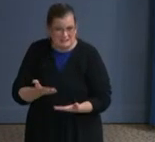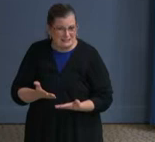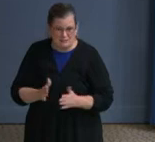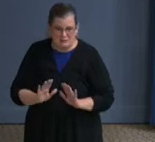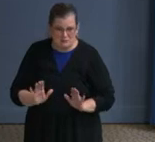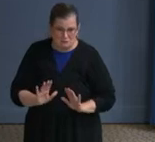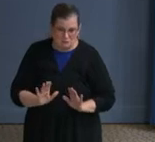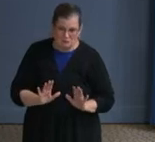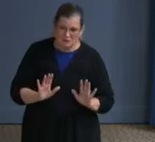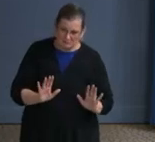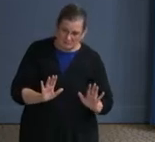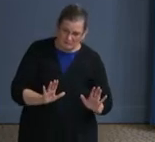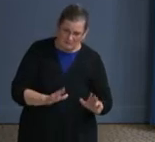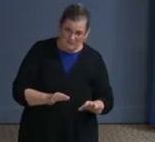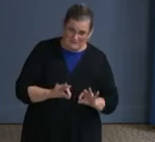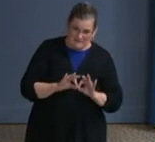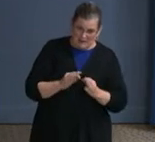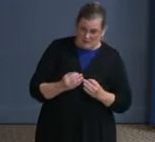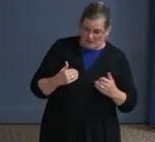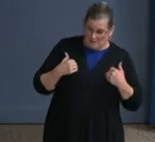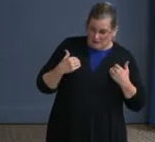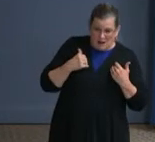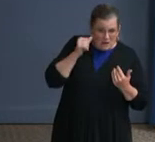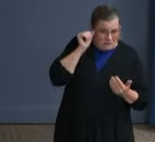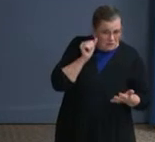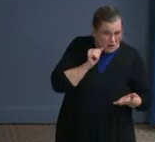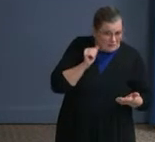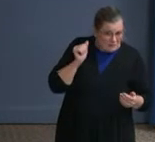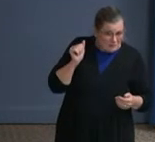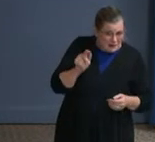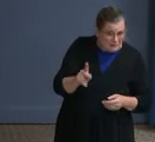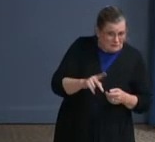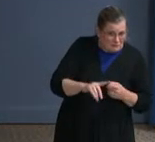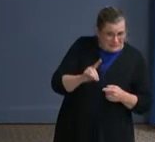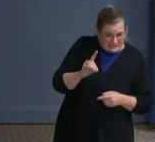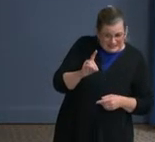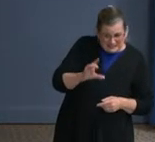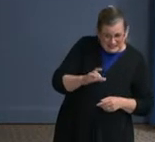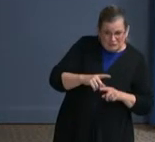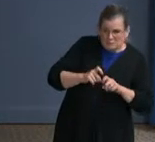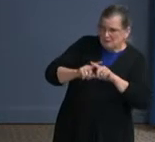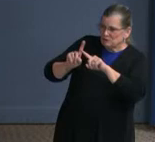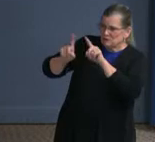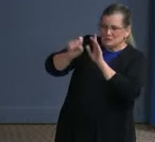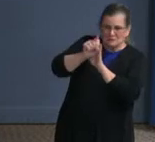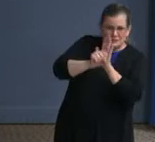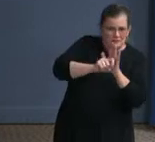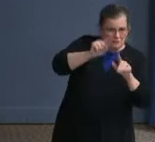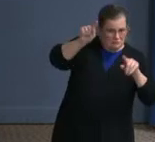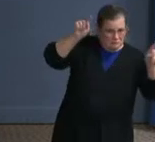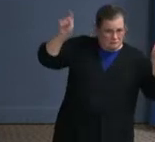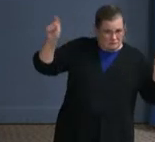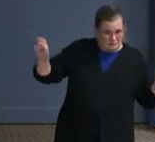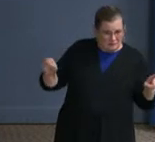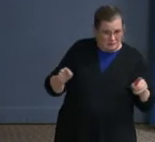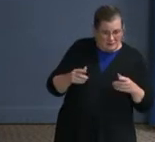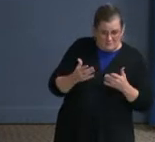family has a young adult returning to DC from a state with 10 or more cases